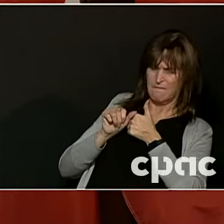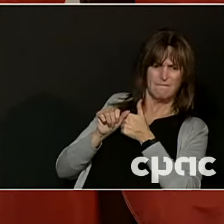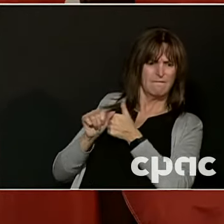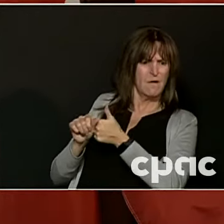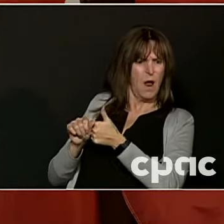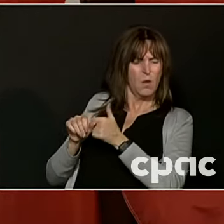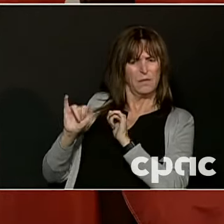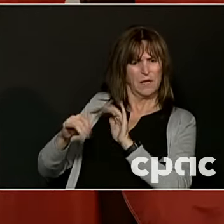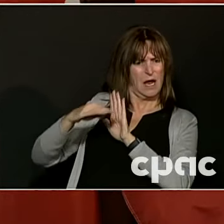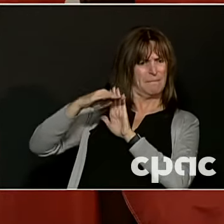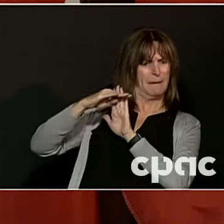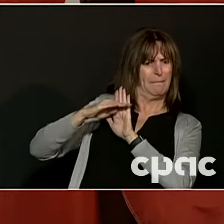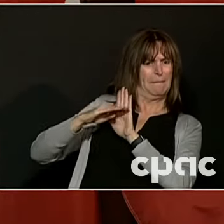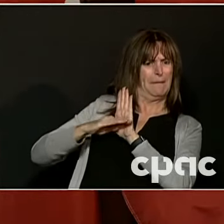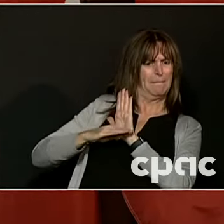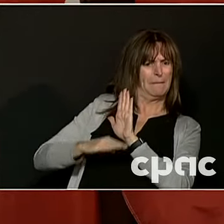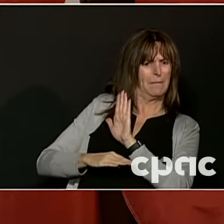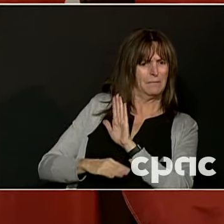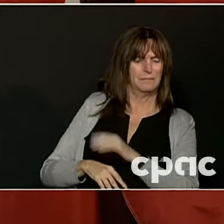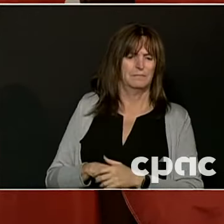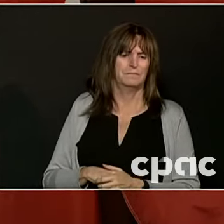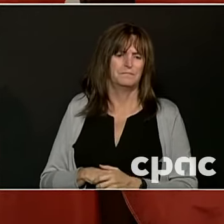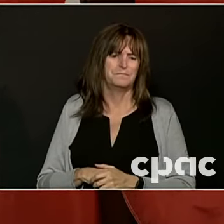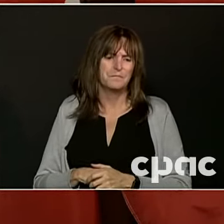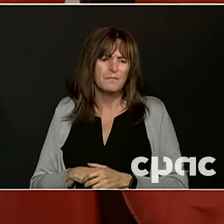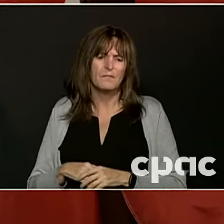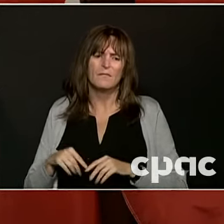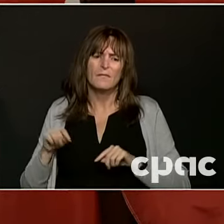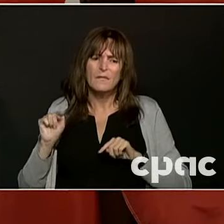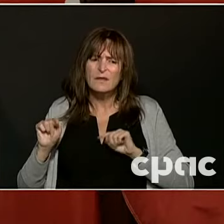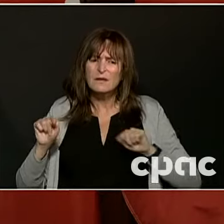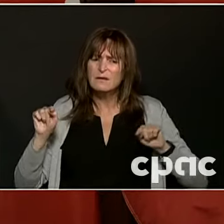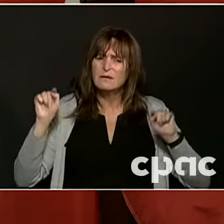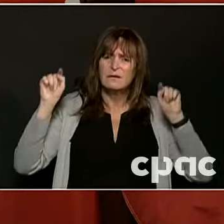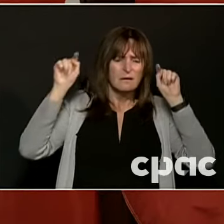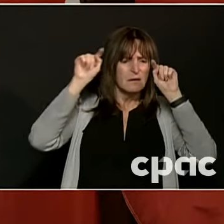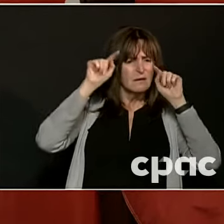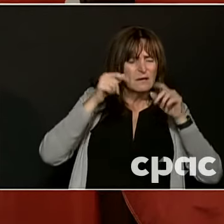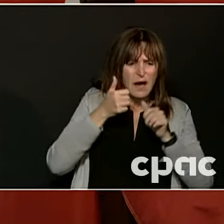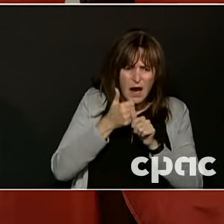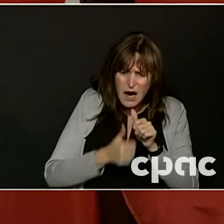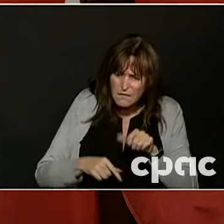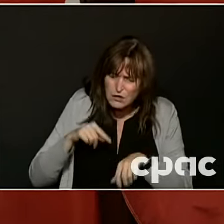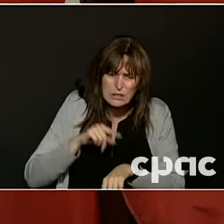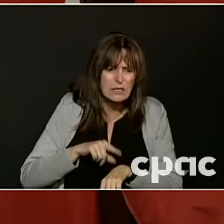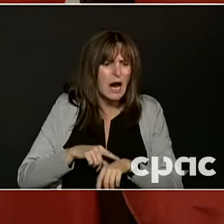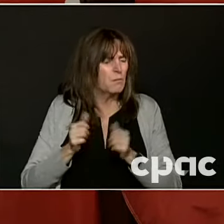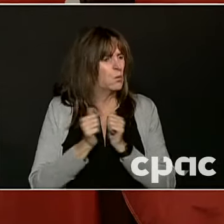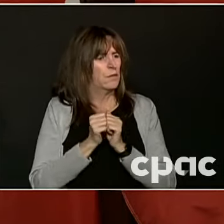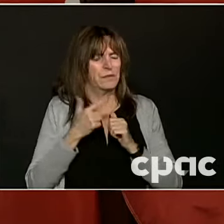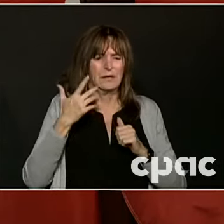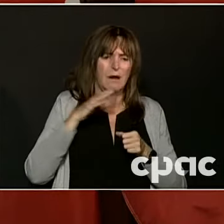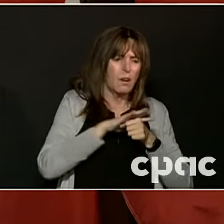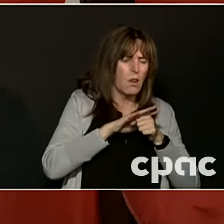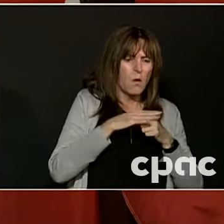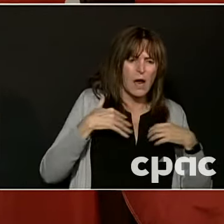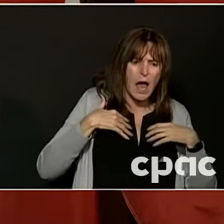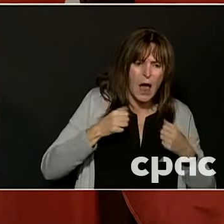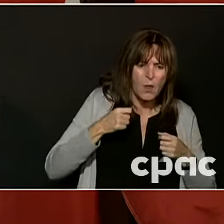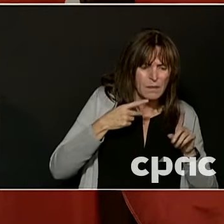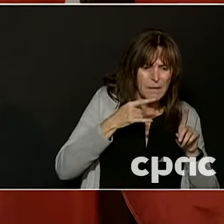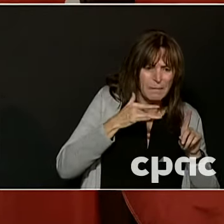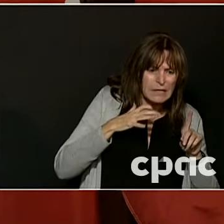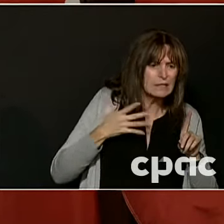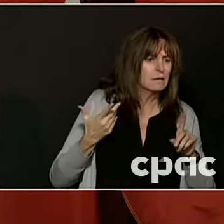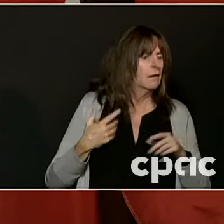that, and then the consultation every time with the local health unit, with the medical officer of health, because in these responses, because there's a